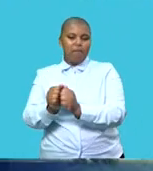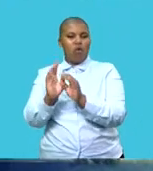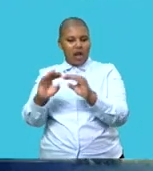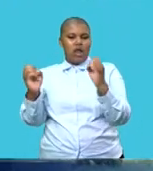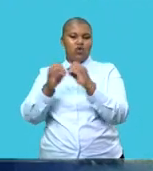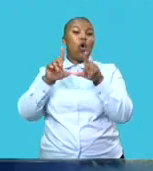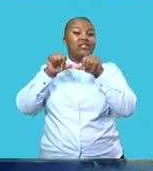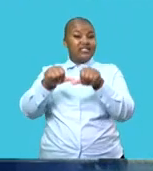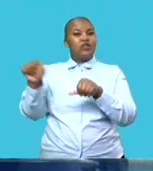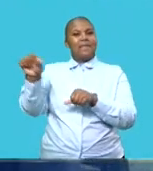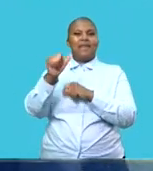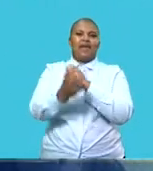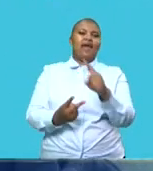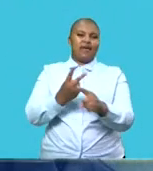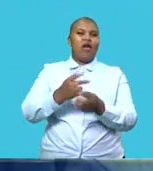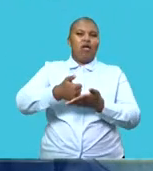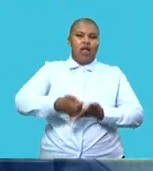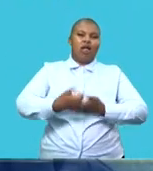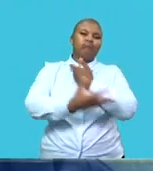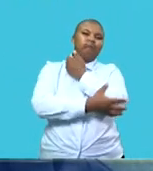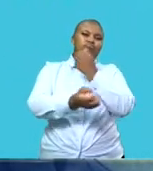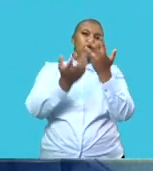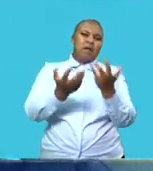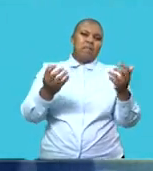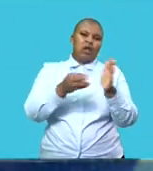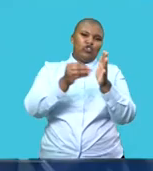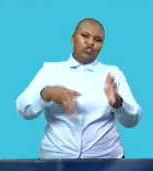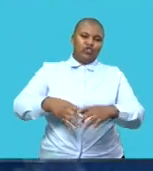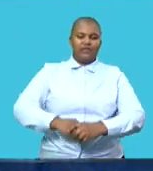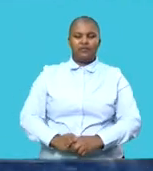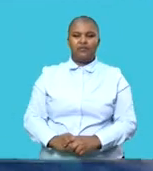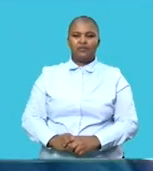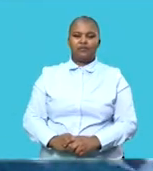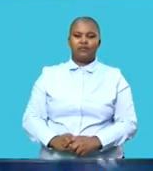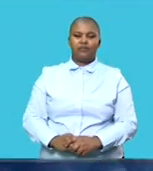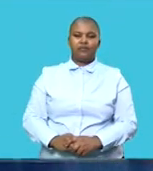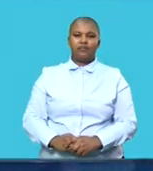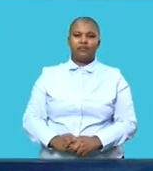tlile go gutla go otlomile letsogo go thuseng ba kojwana dimagetleng.